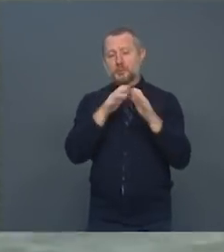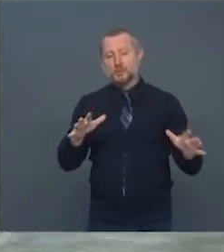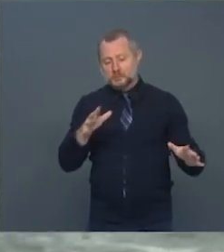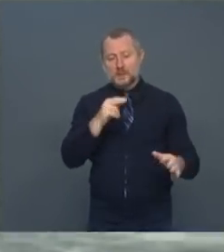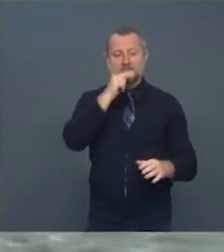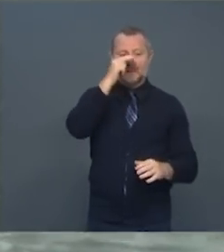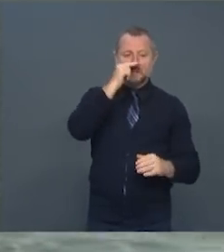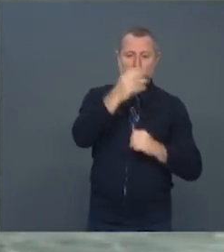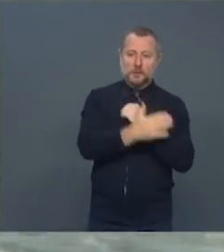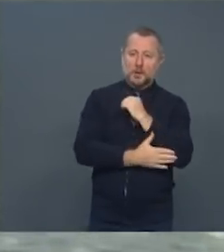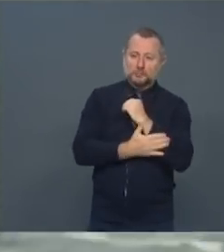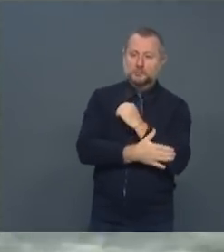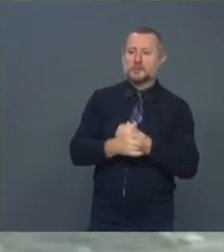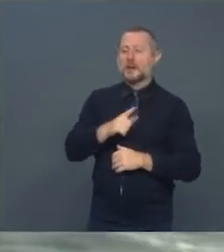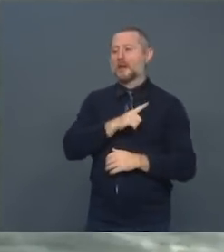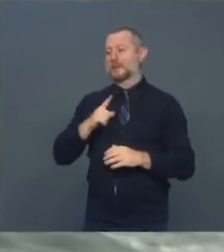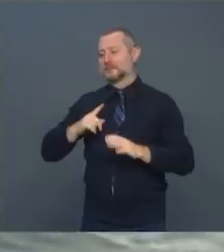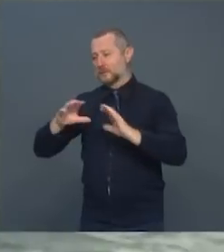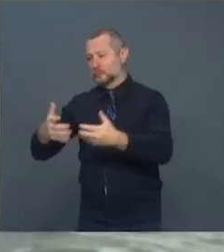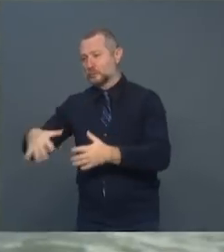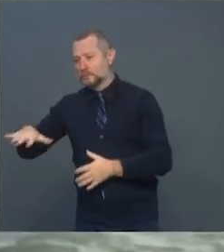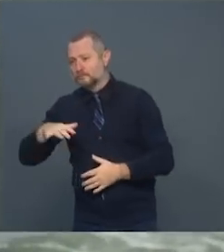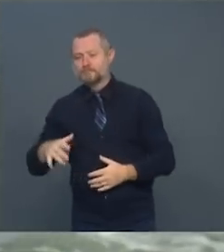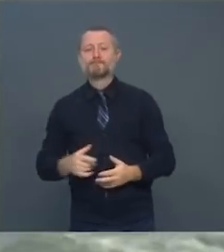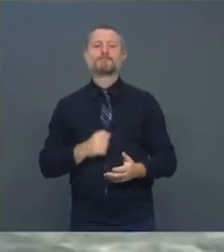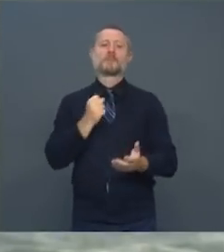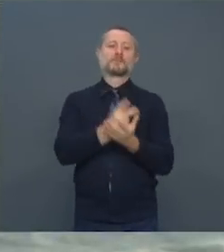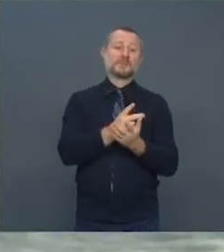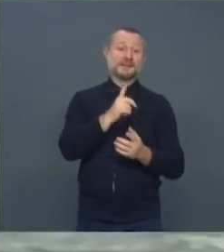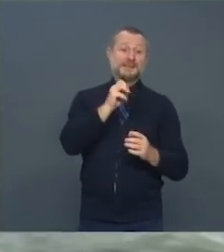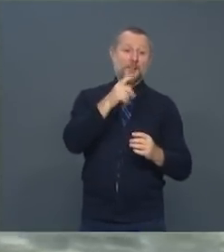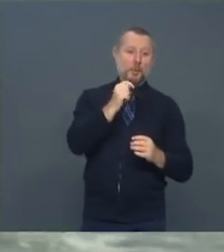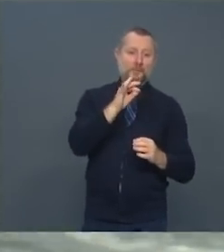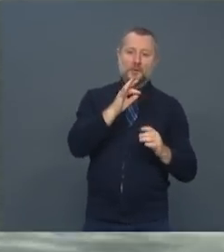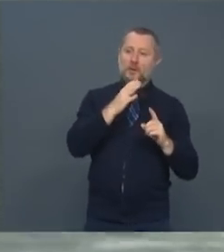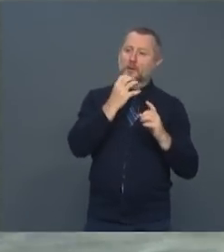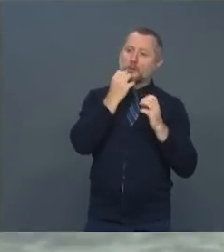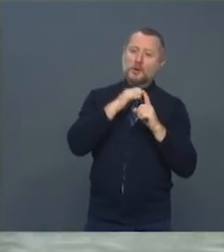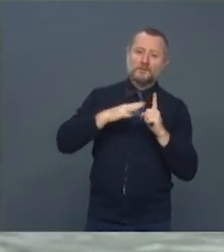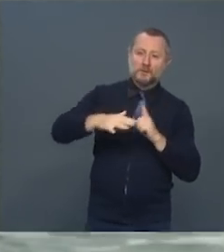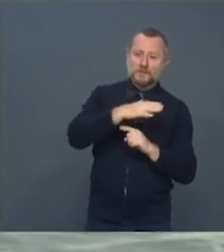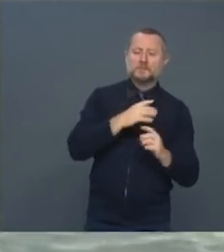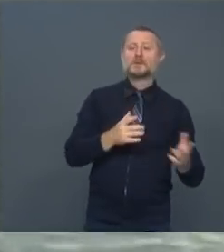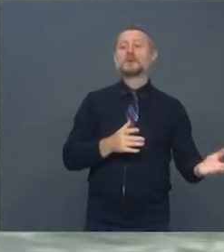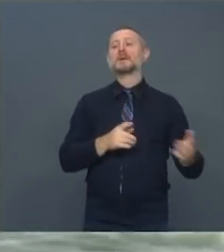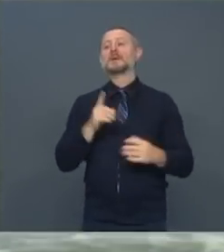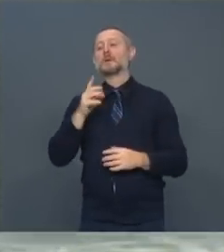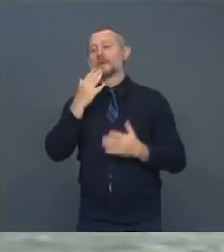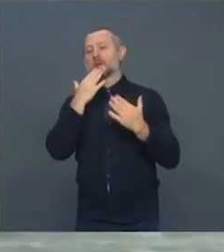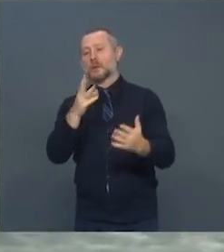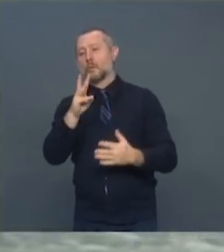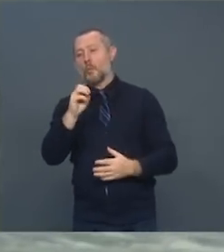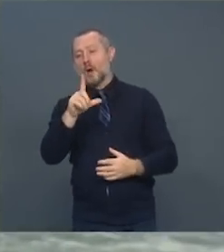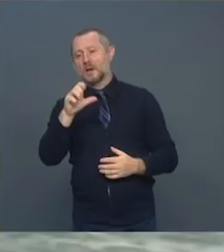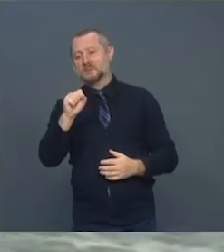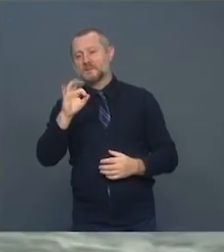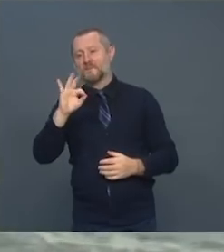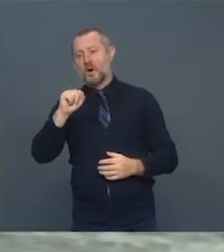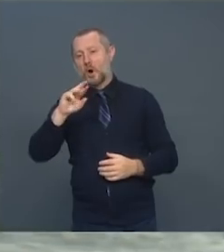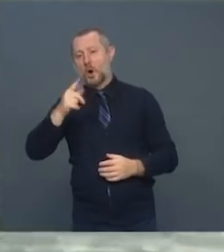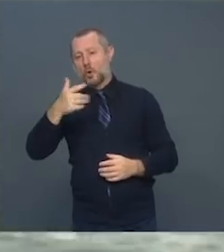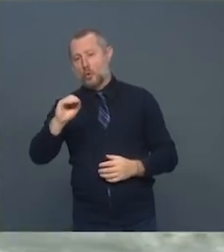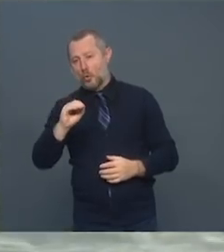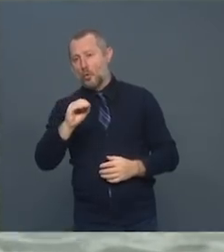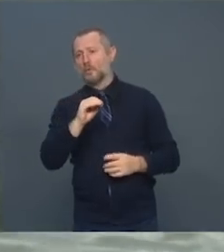who gave us the authorization. I want to thank Wells Fargo. We're going to be dropping